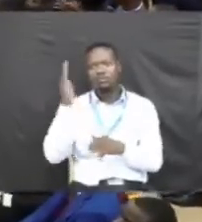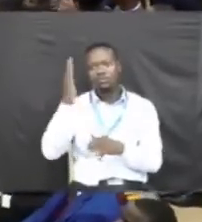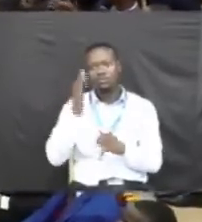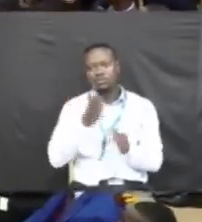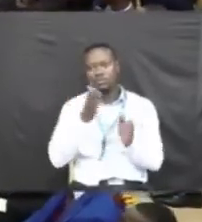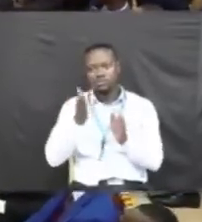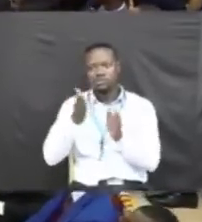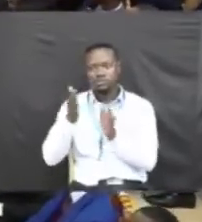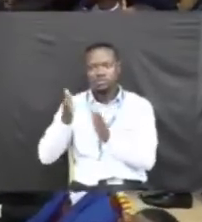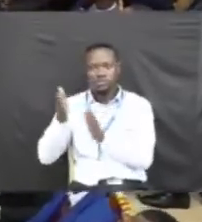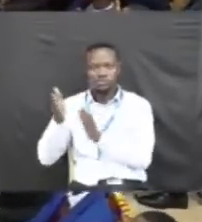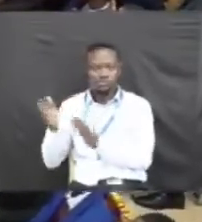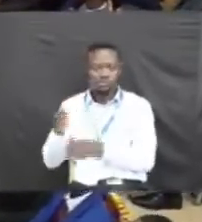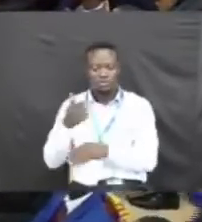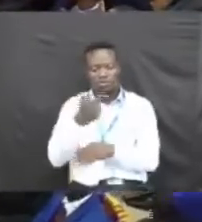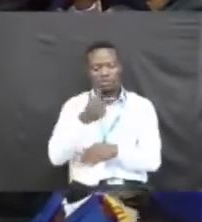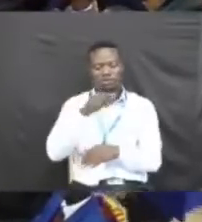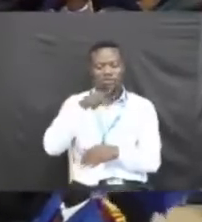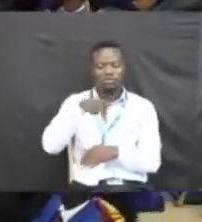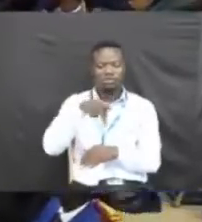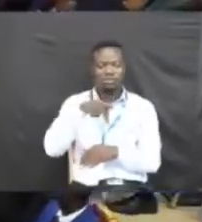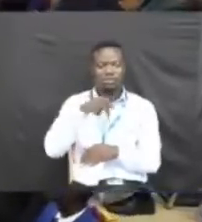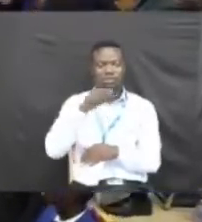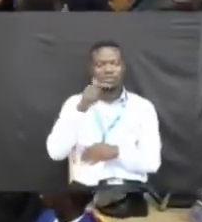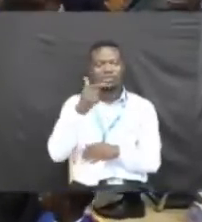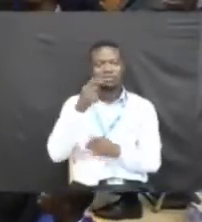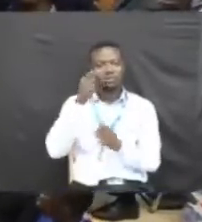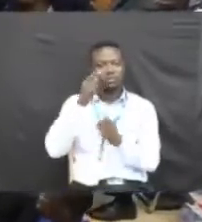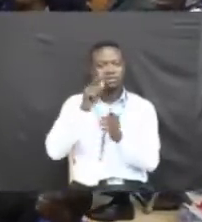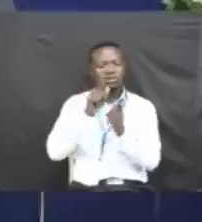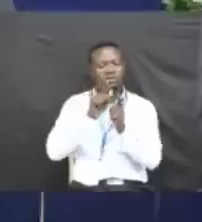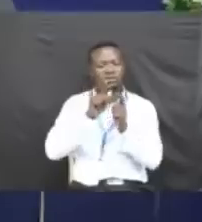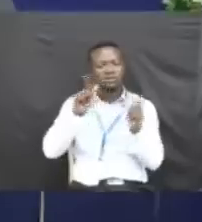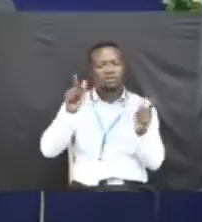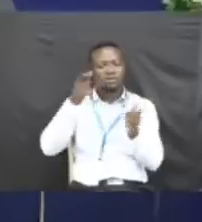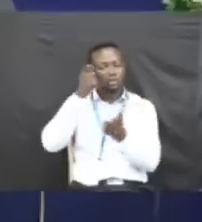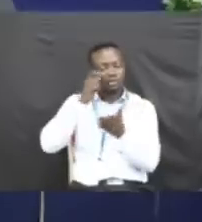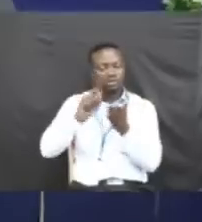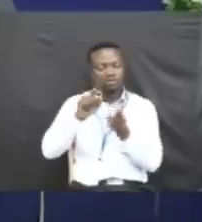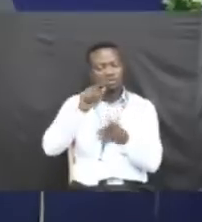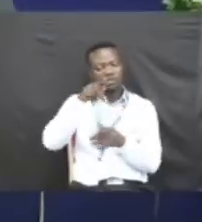GPCC. So that's the general secretary of GPCC.